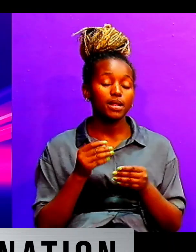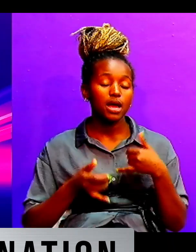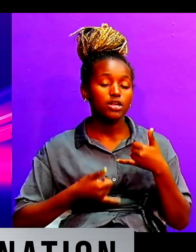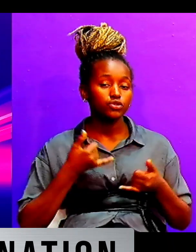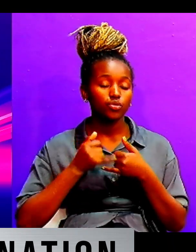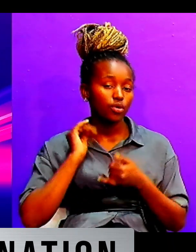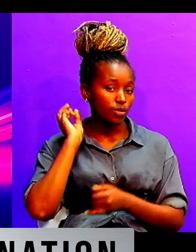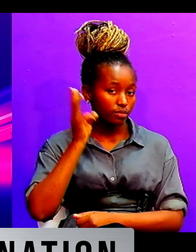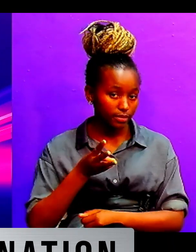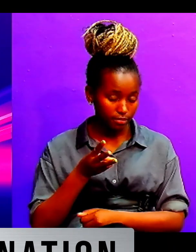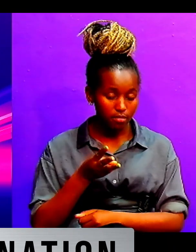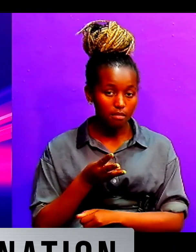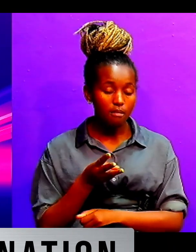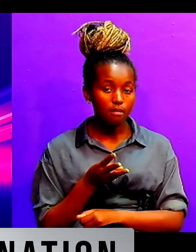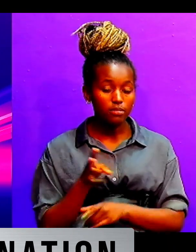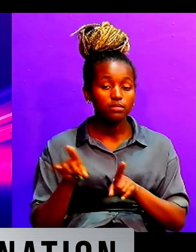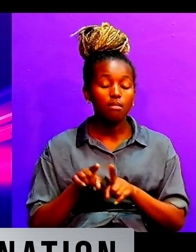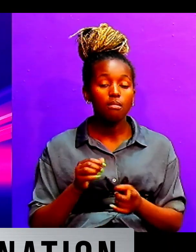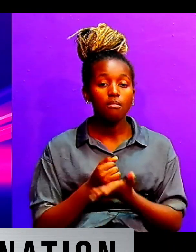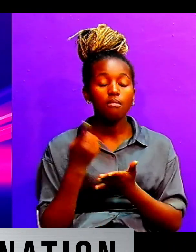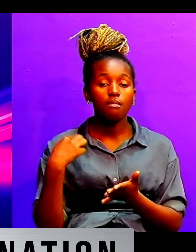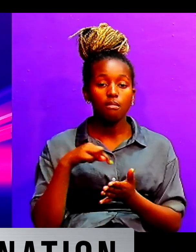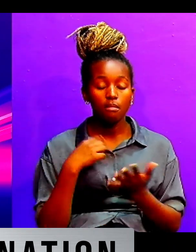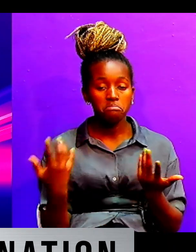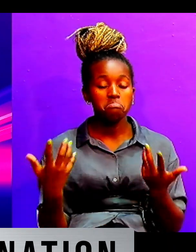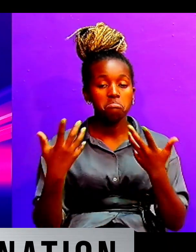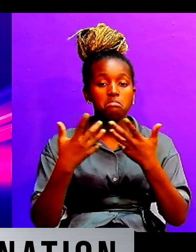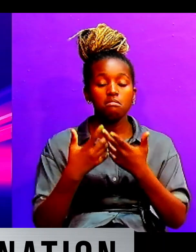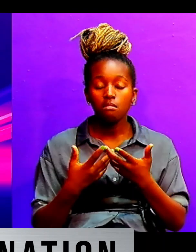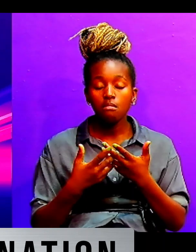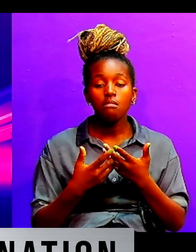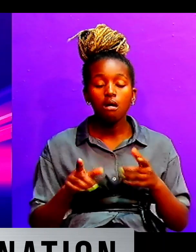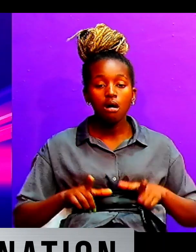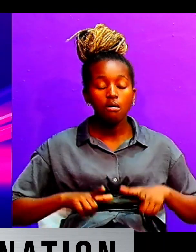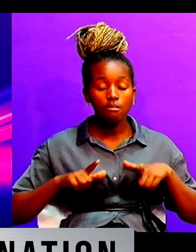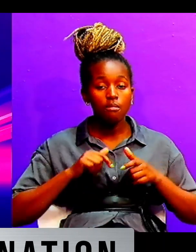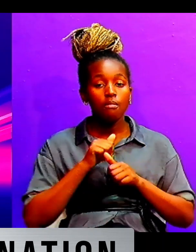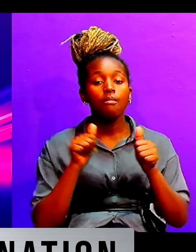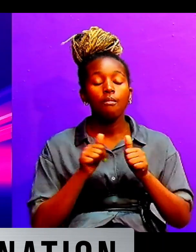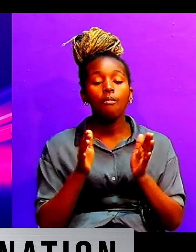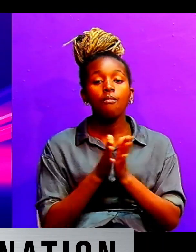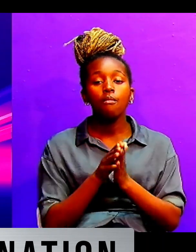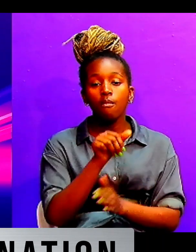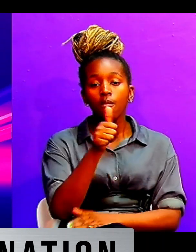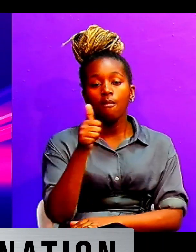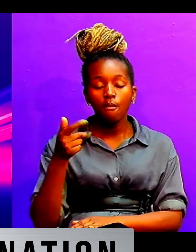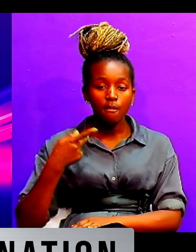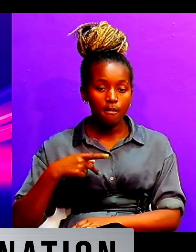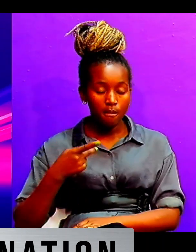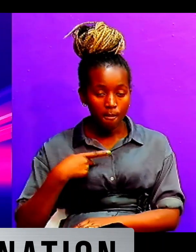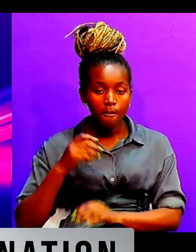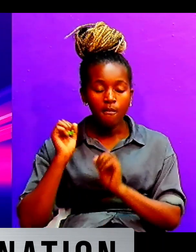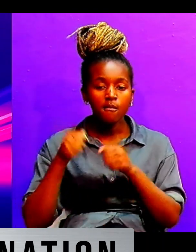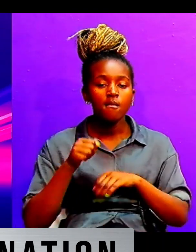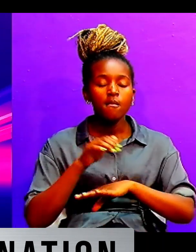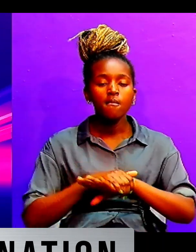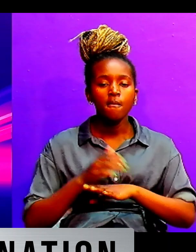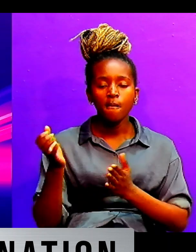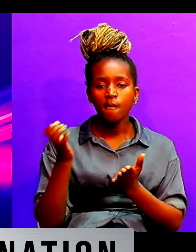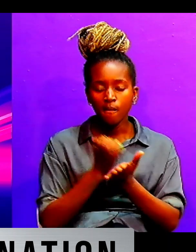help us coexist peacefully with others, get into employment, do business,